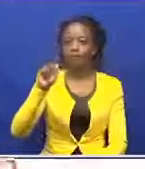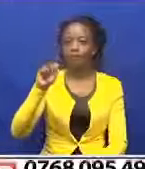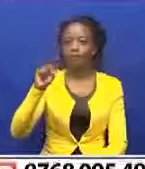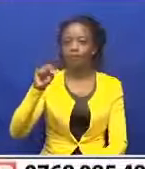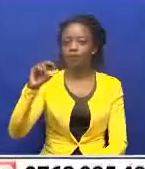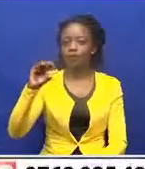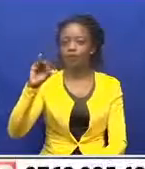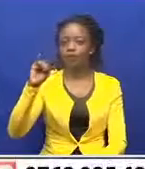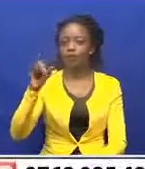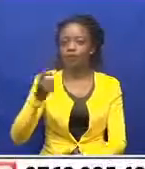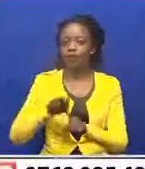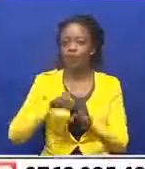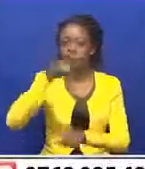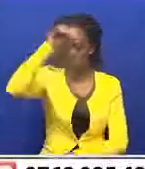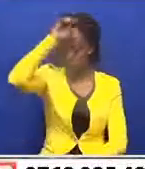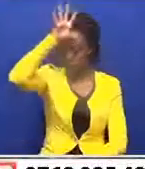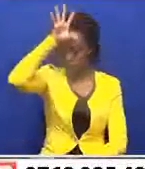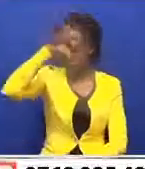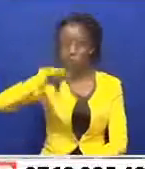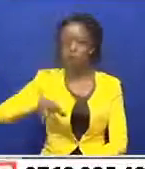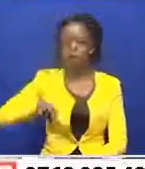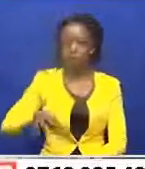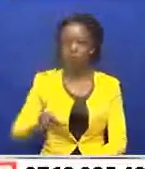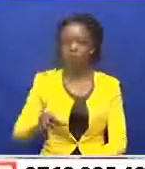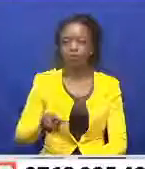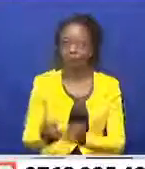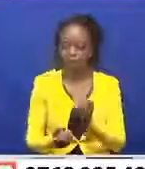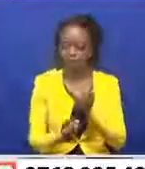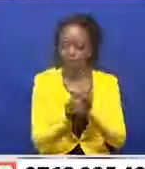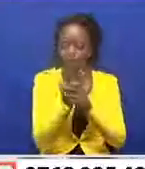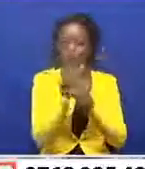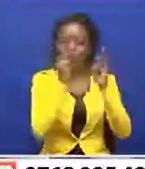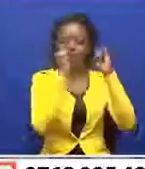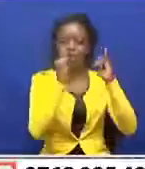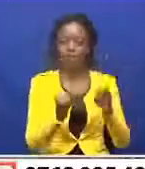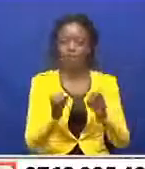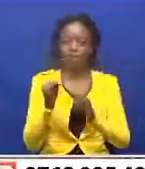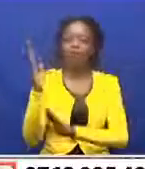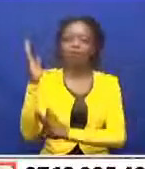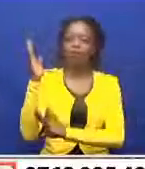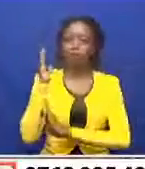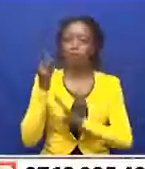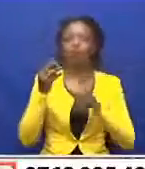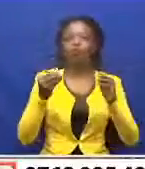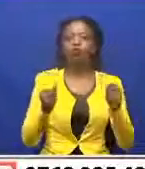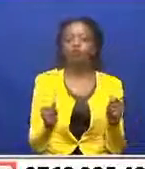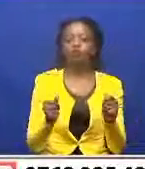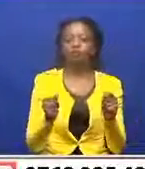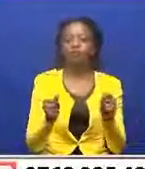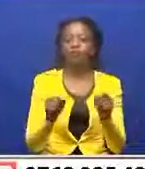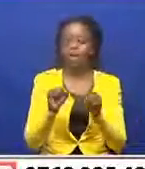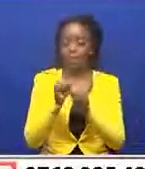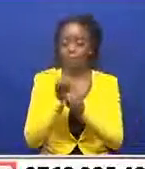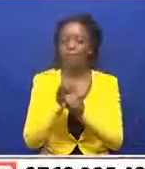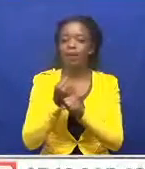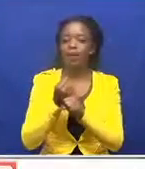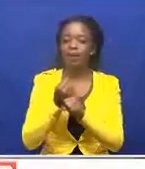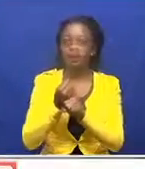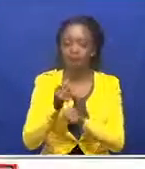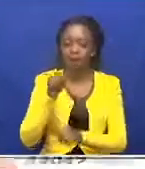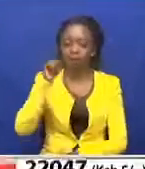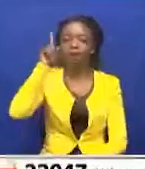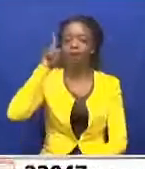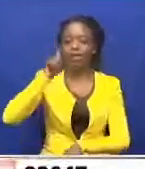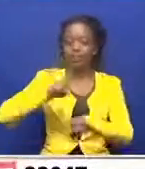Innovator from Rironi Kiambu County has come up with a new security solution that sets off an alarm when an